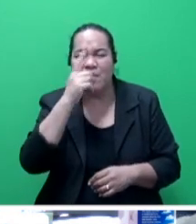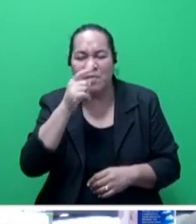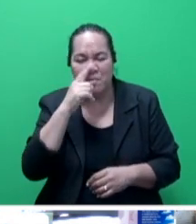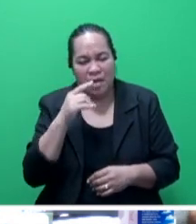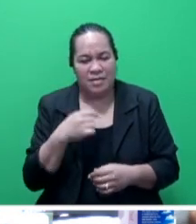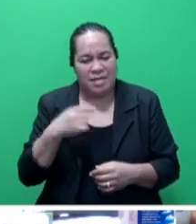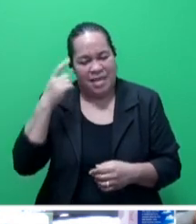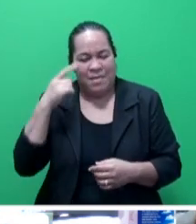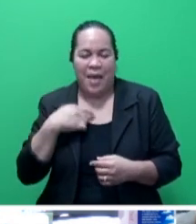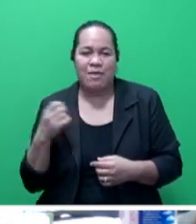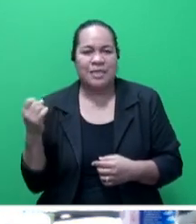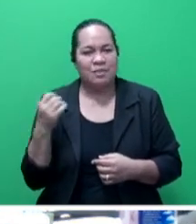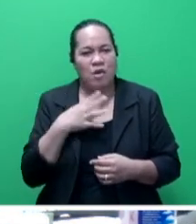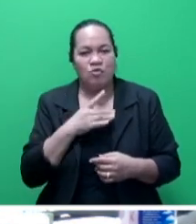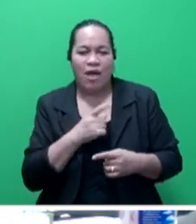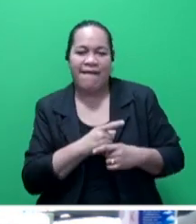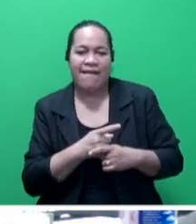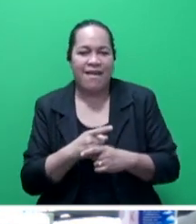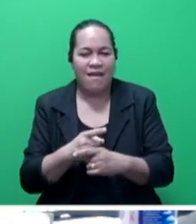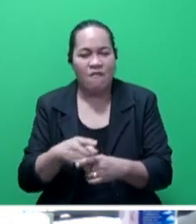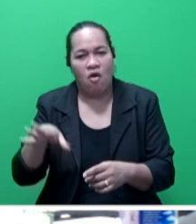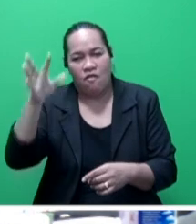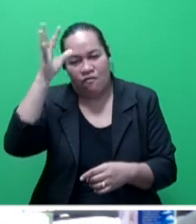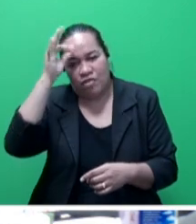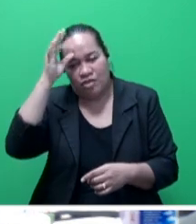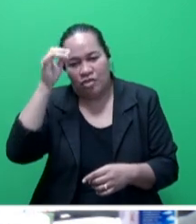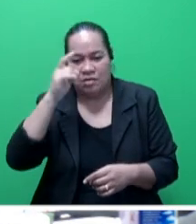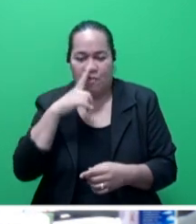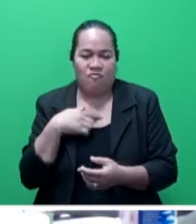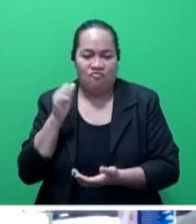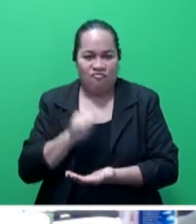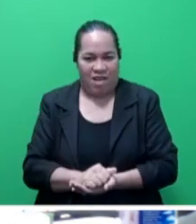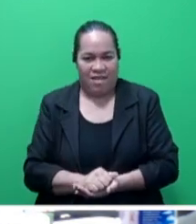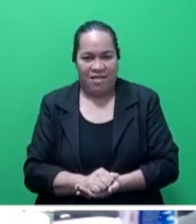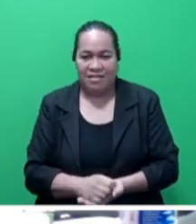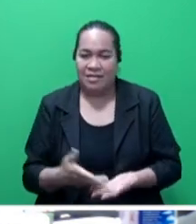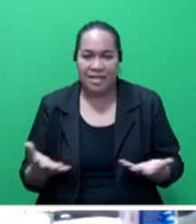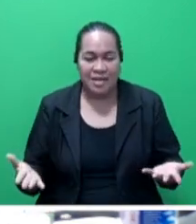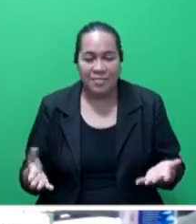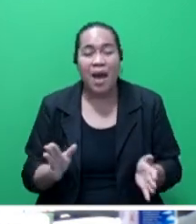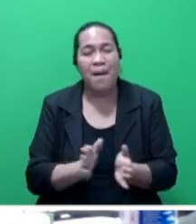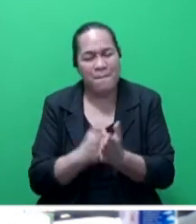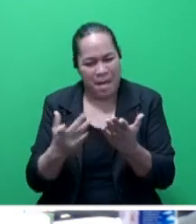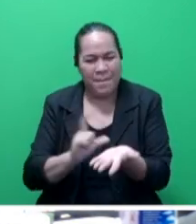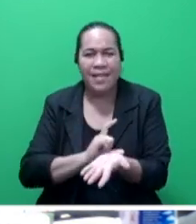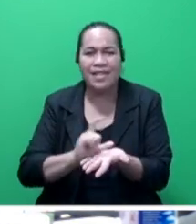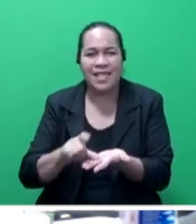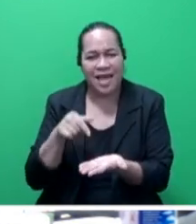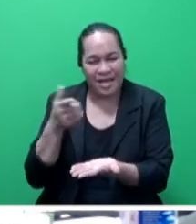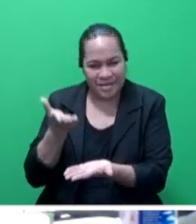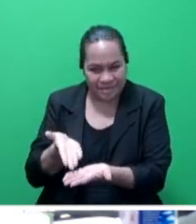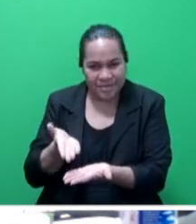as spiritual guardians of indigenous rights, Mr. Speaker, sir. Mr. Speaker, the Bible is clear.